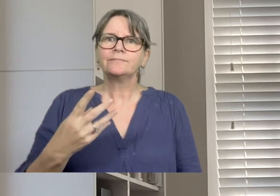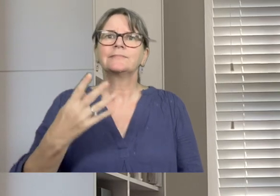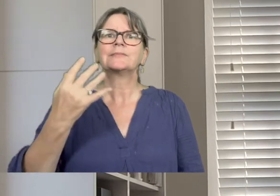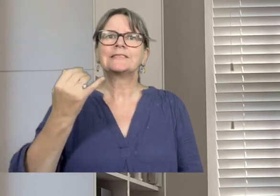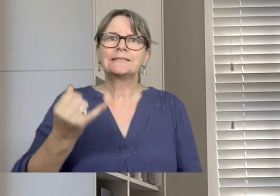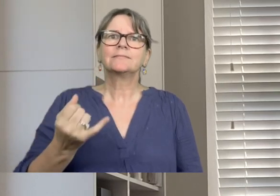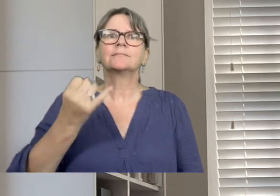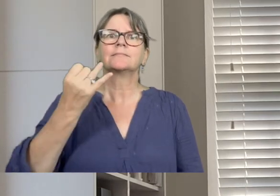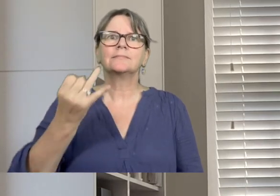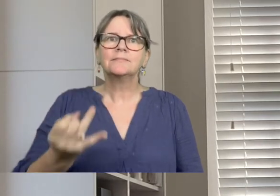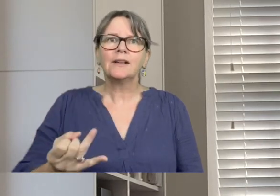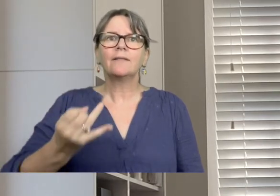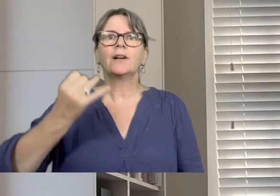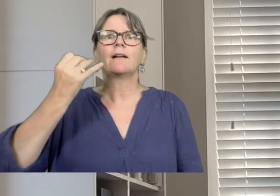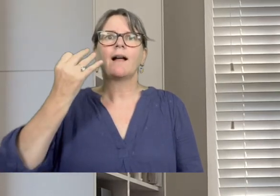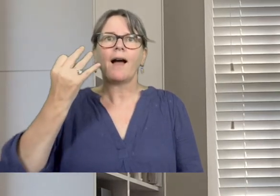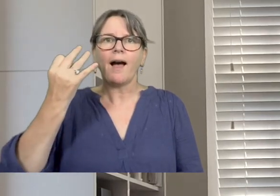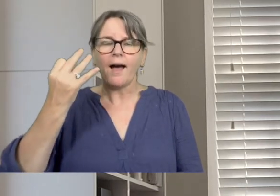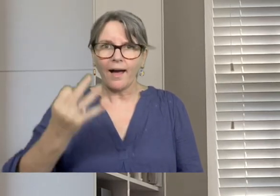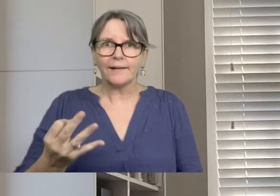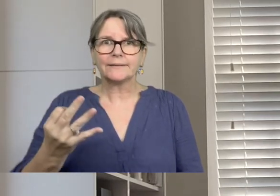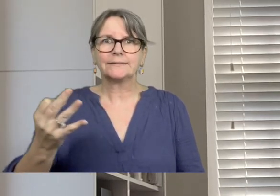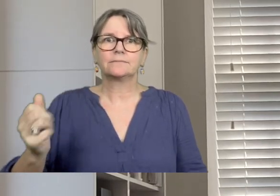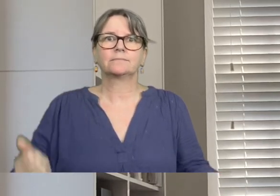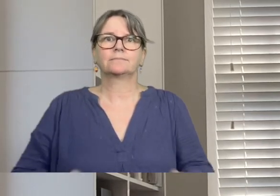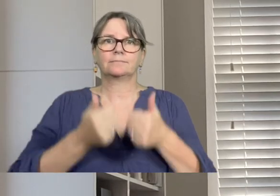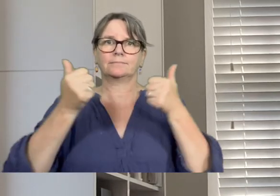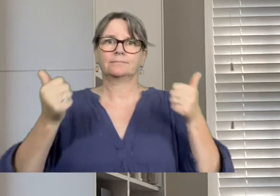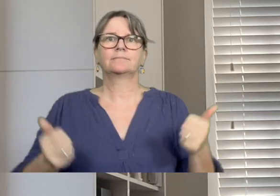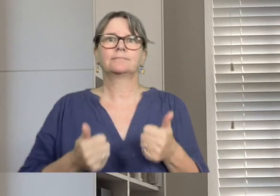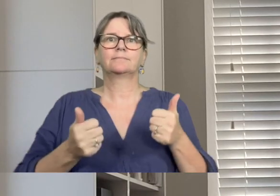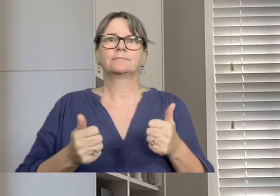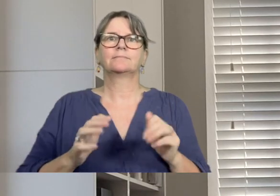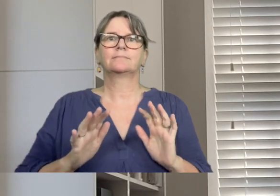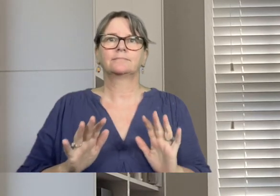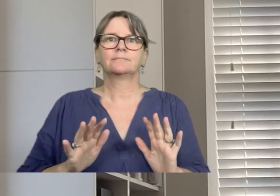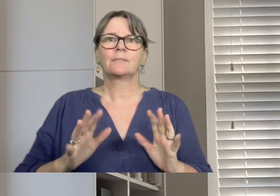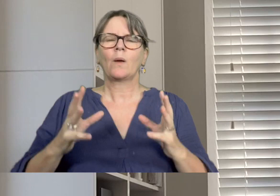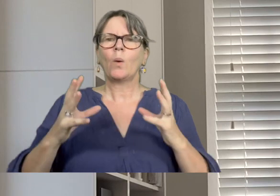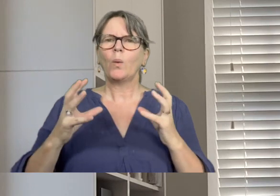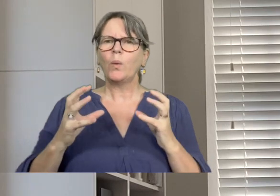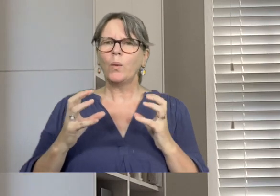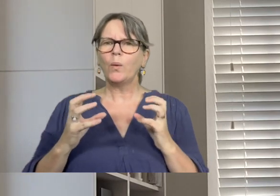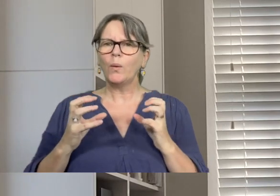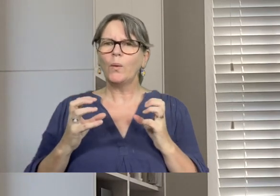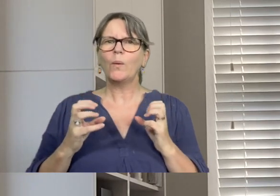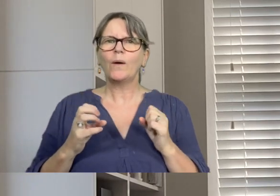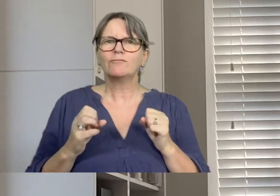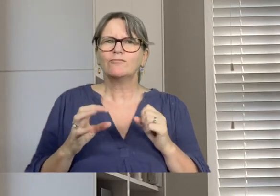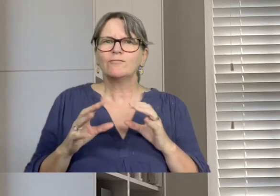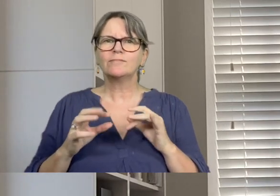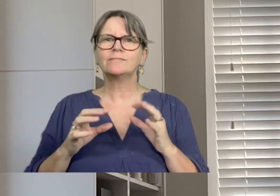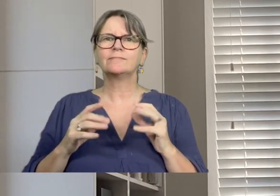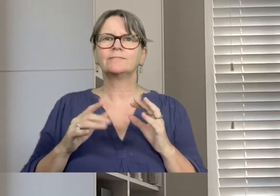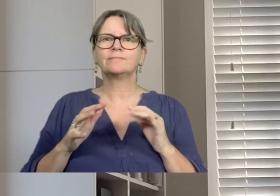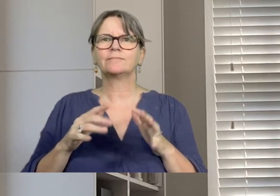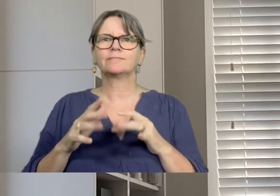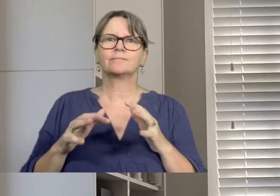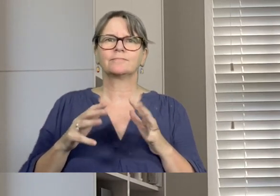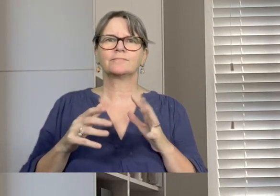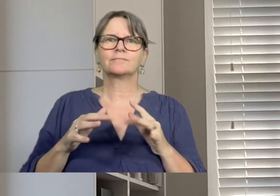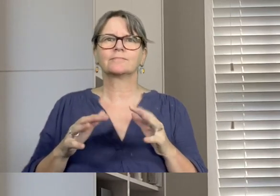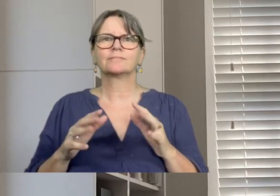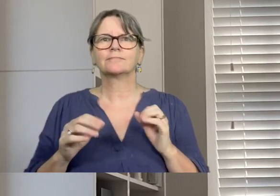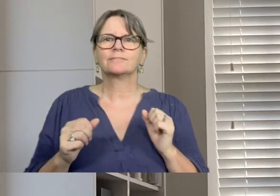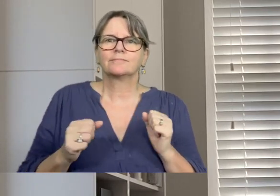6 and 7. Last one, 8. Soften in. I'm getting cramp. Nice. Have a